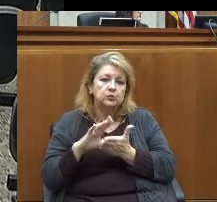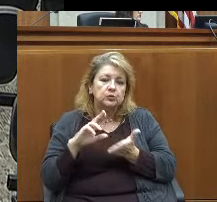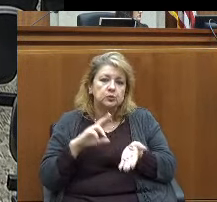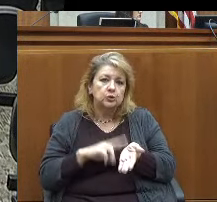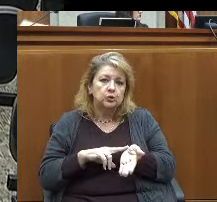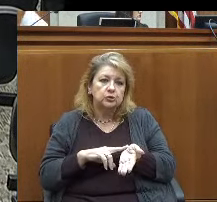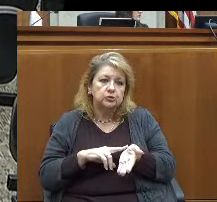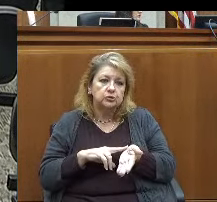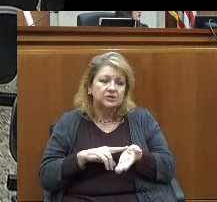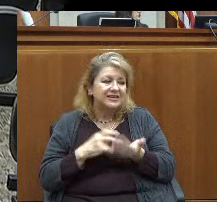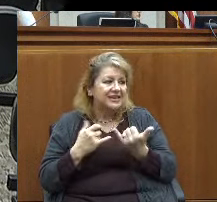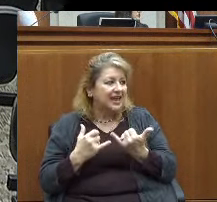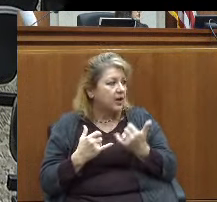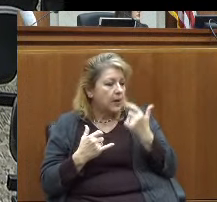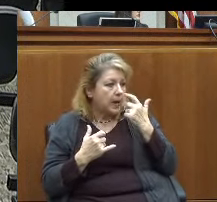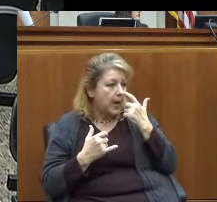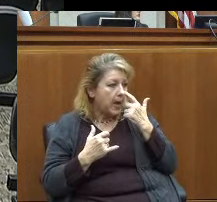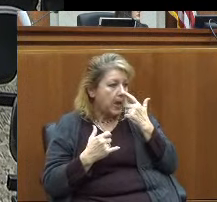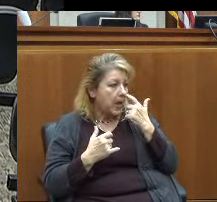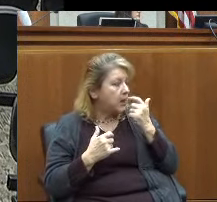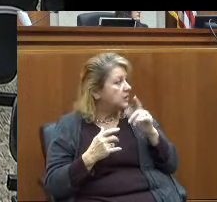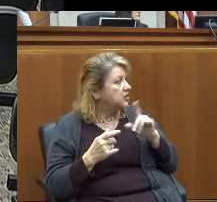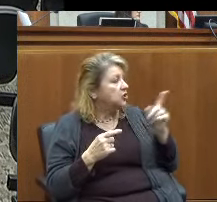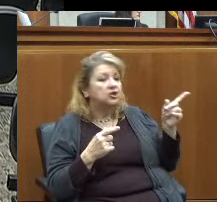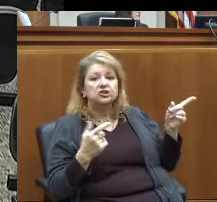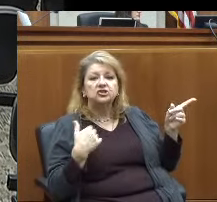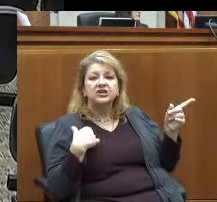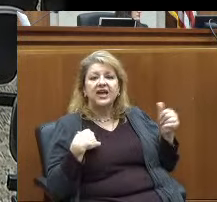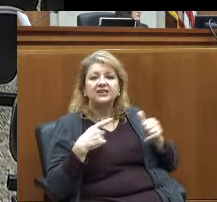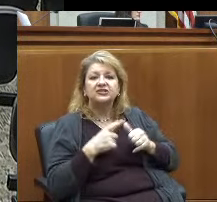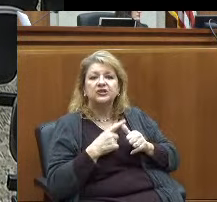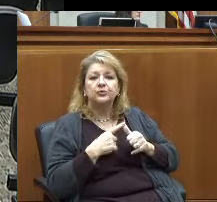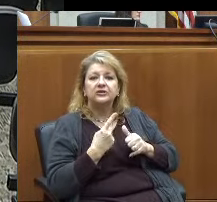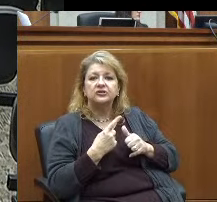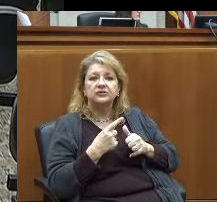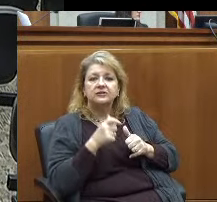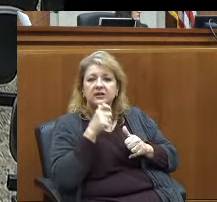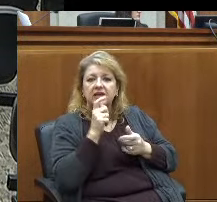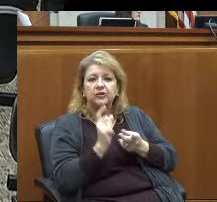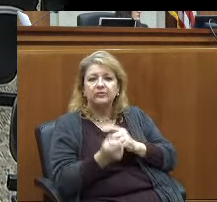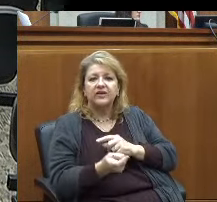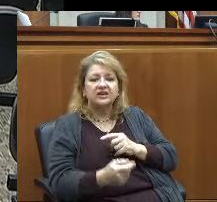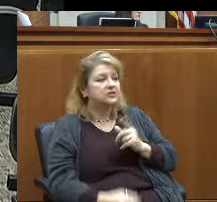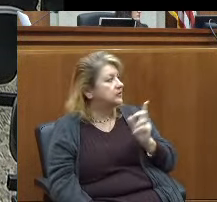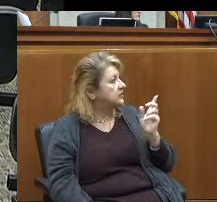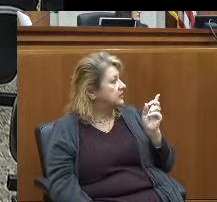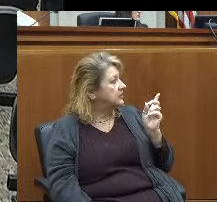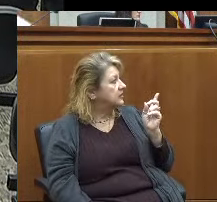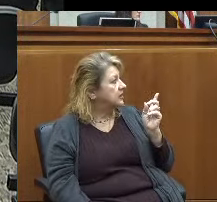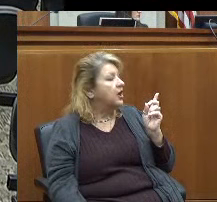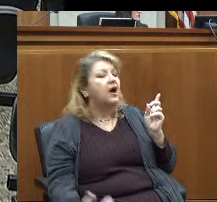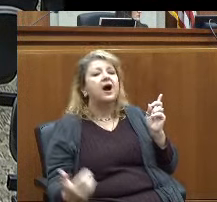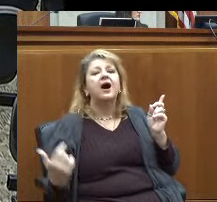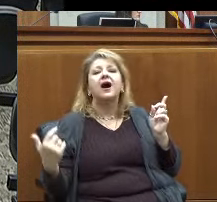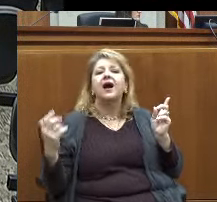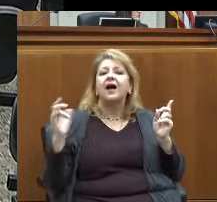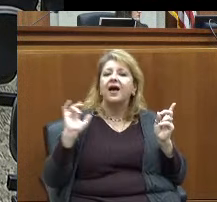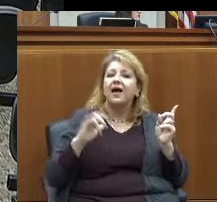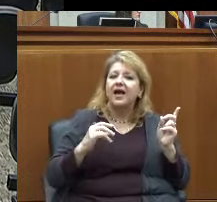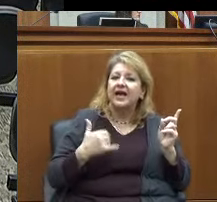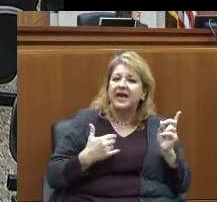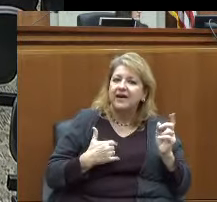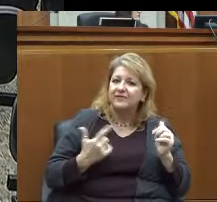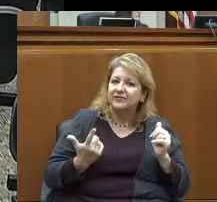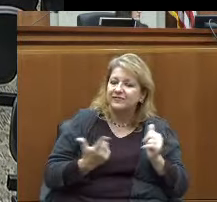years. She had the original, she had the new. Oh, yeah, I knew one was provided,